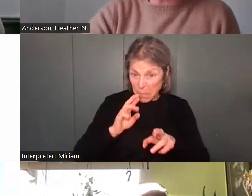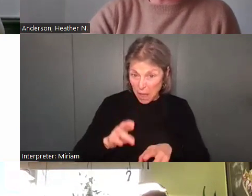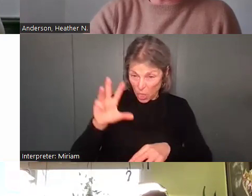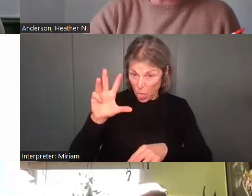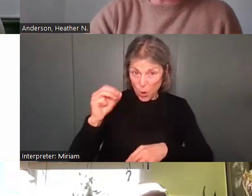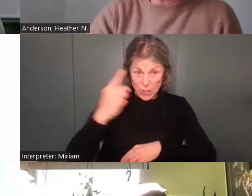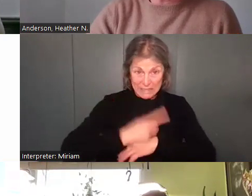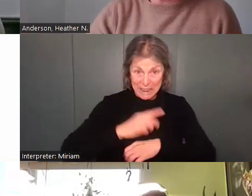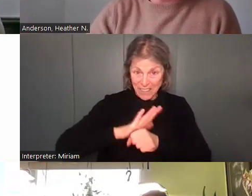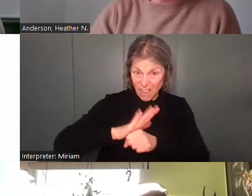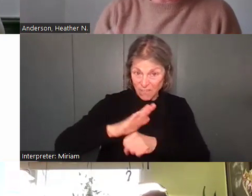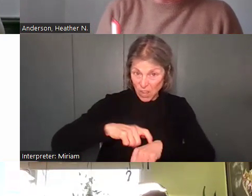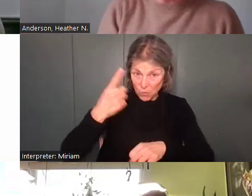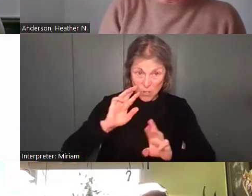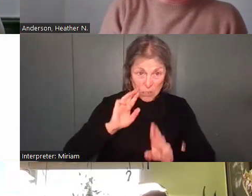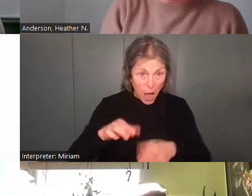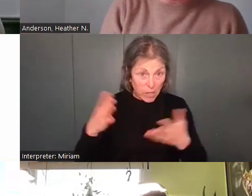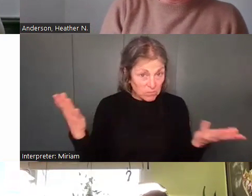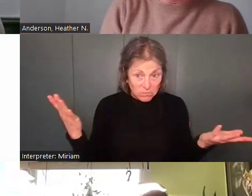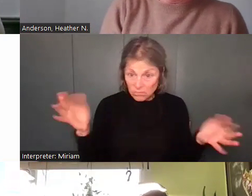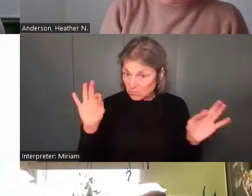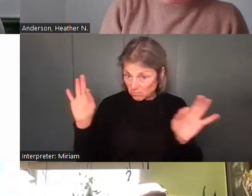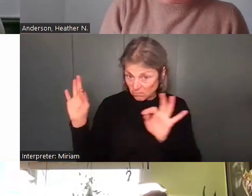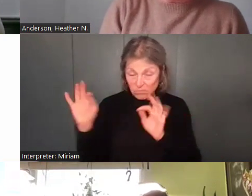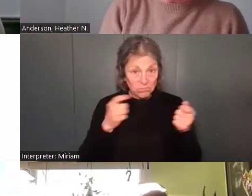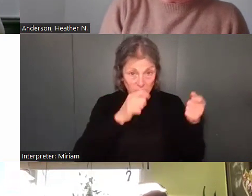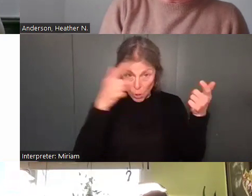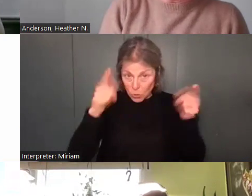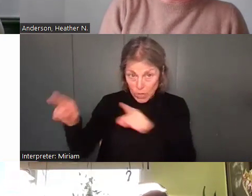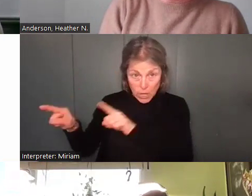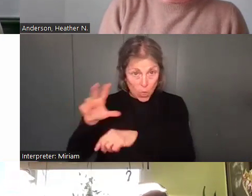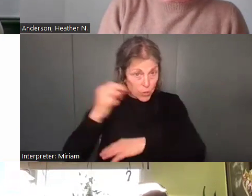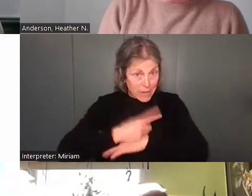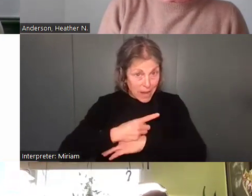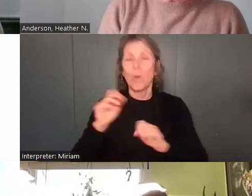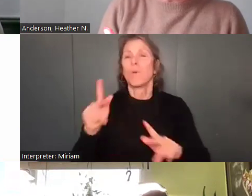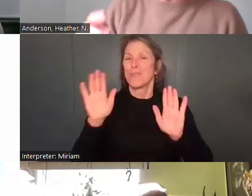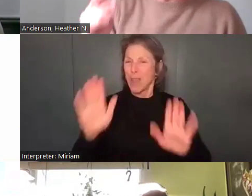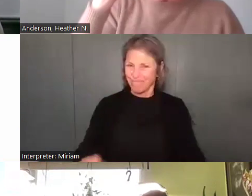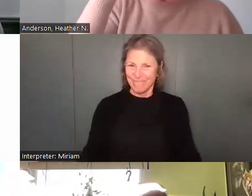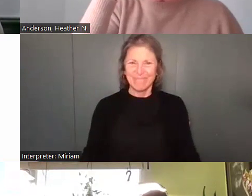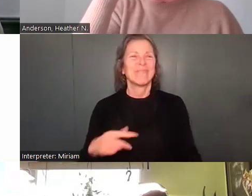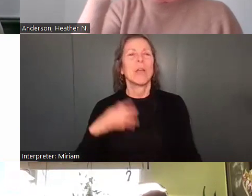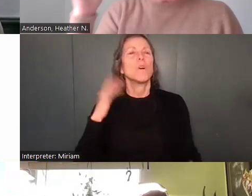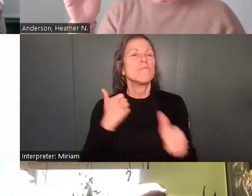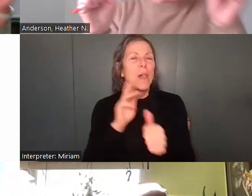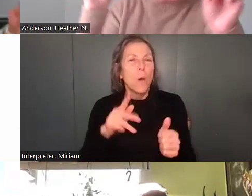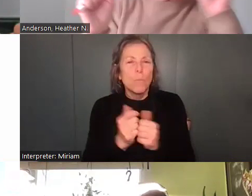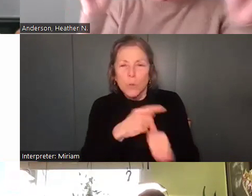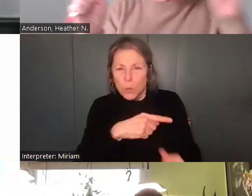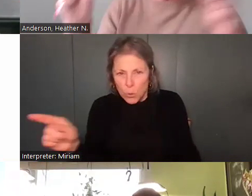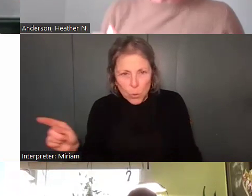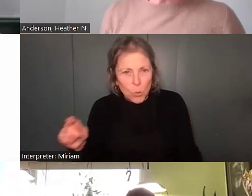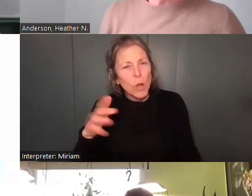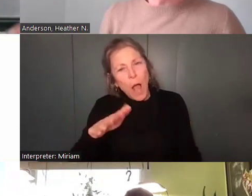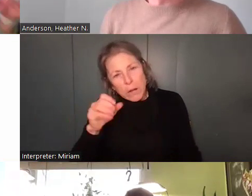days a good time to respond? Okay. Okay, great. So I'll be following up with everyone to kind